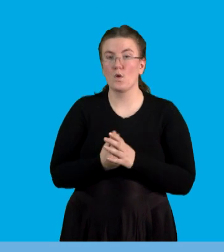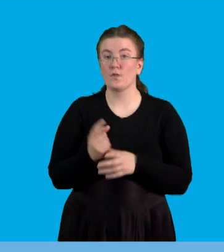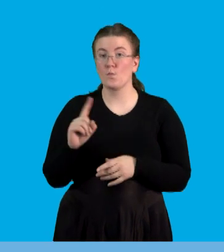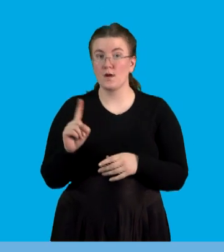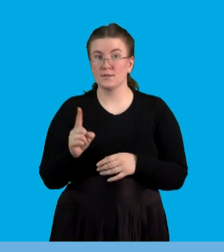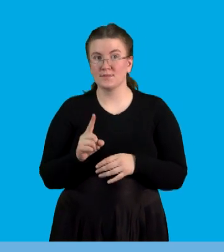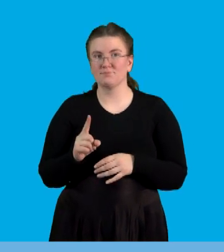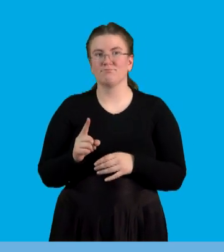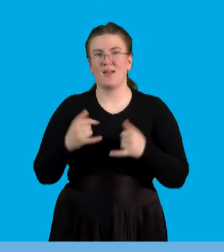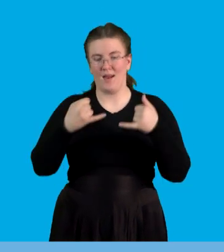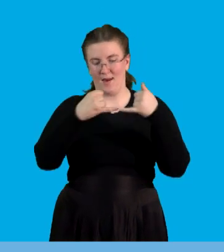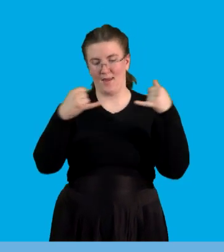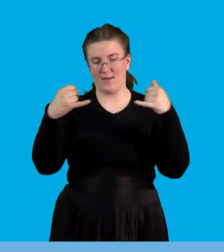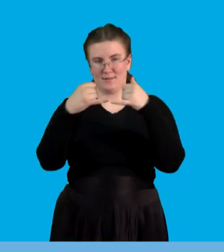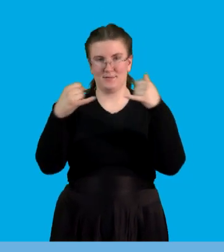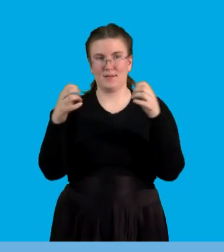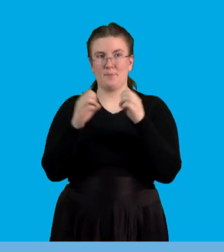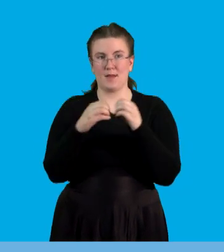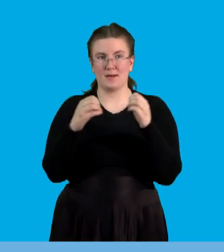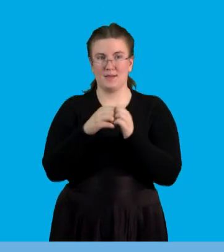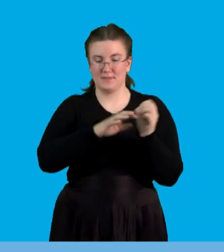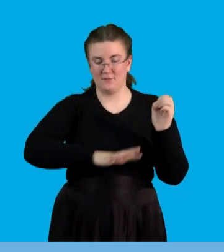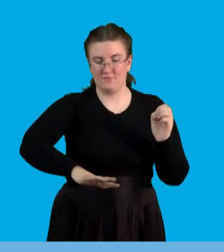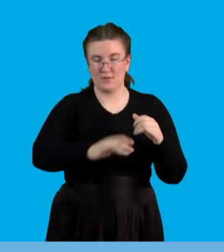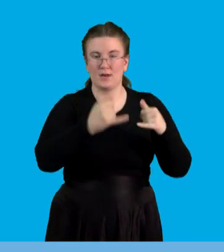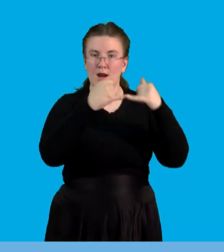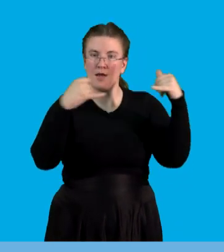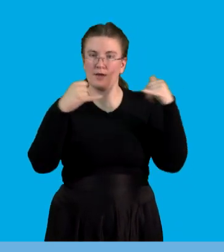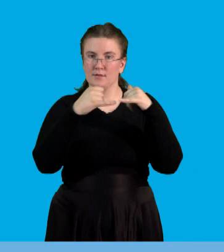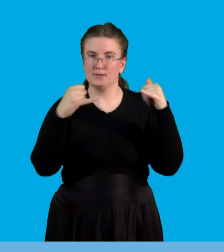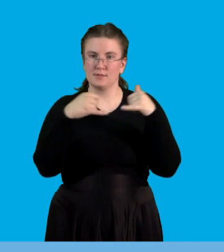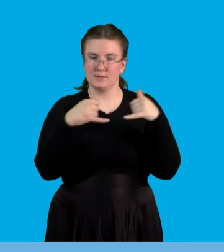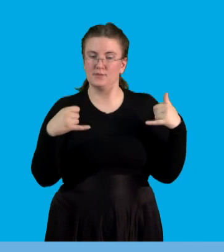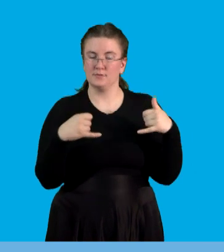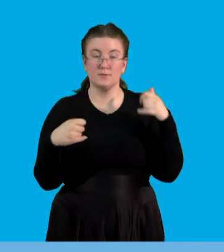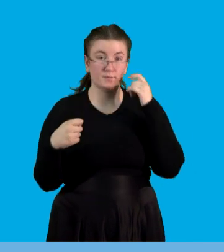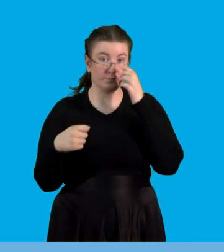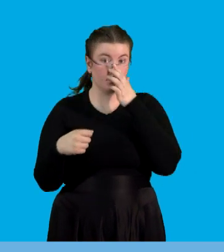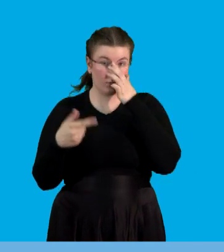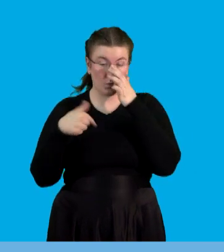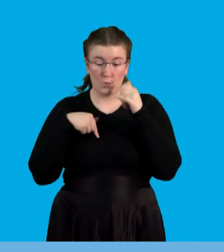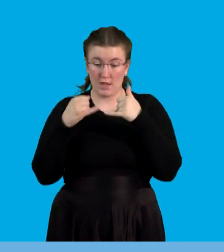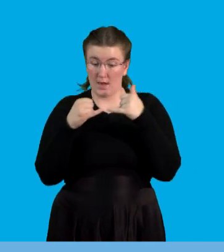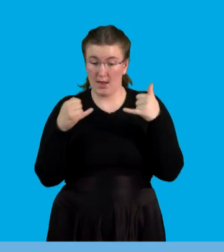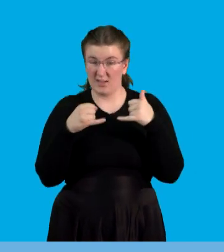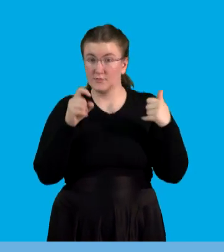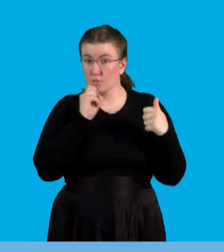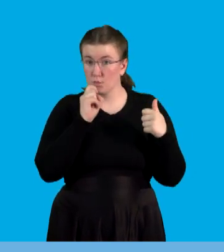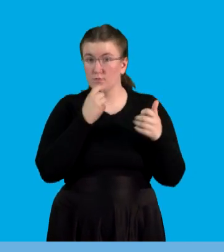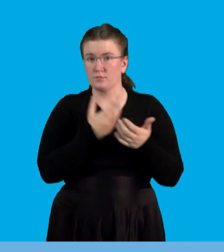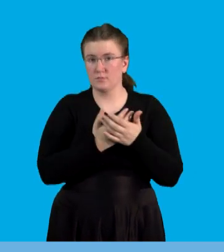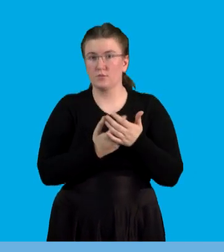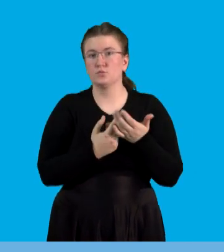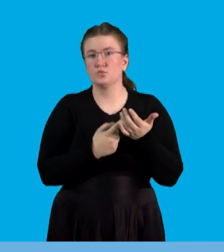magnetic field lines. So these lines that we are seeing here are called the magnetic field lines. So we use the magnetic field lines